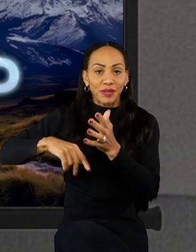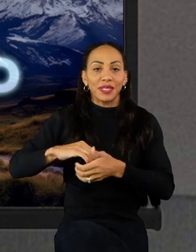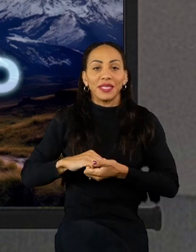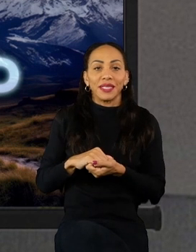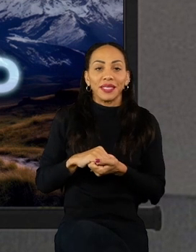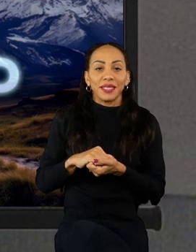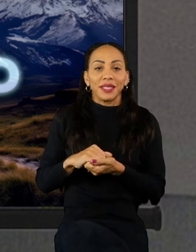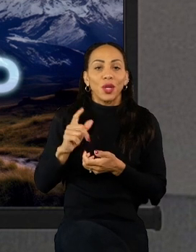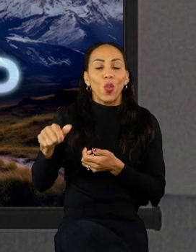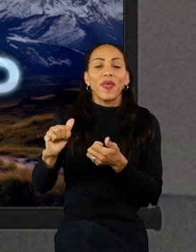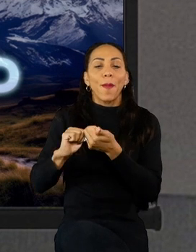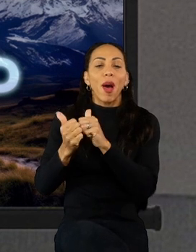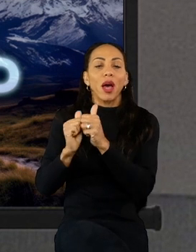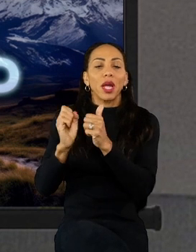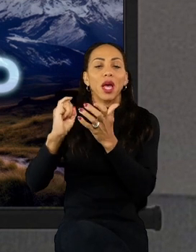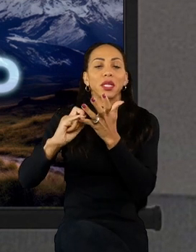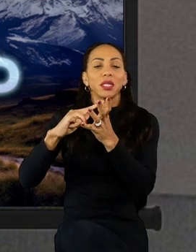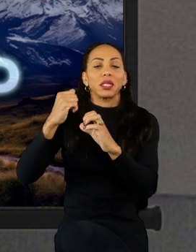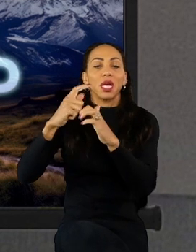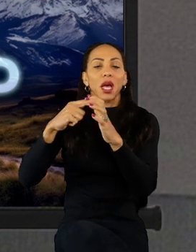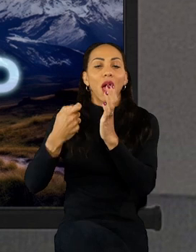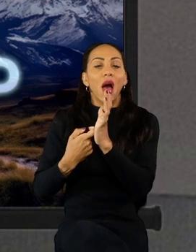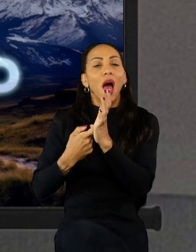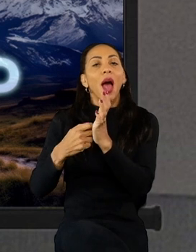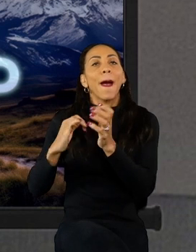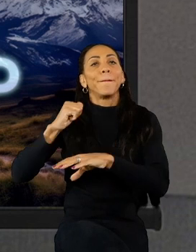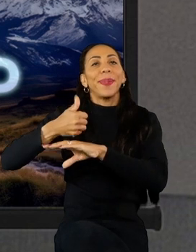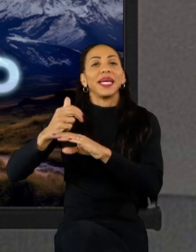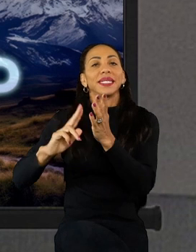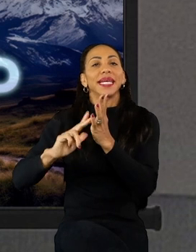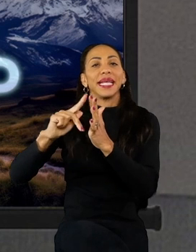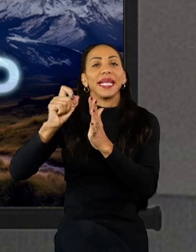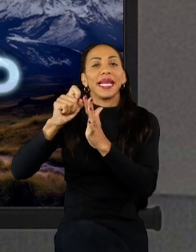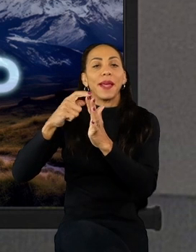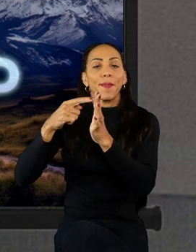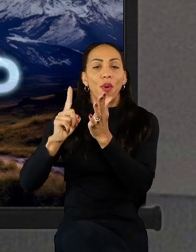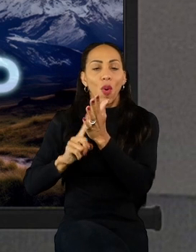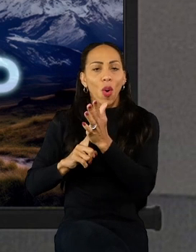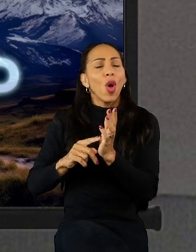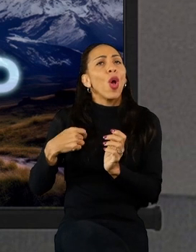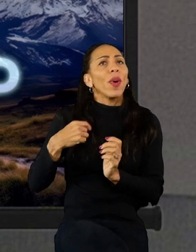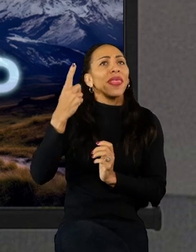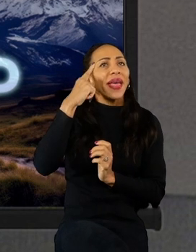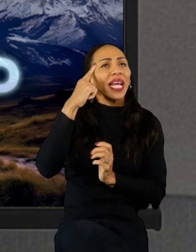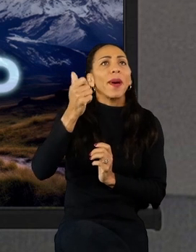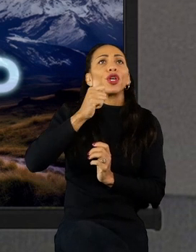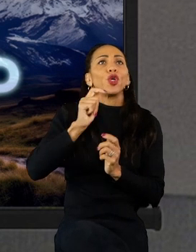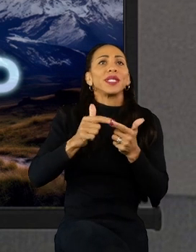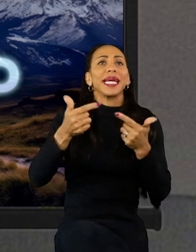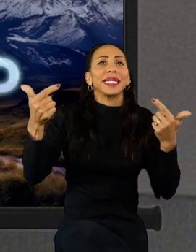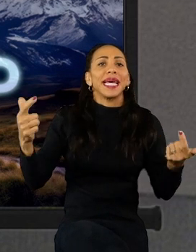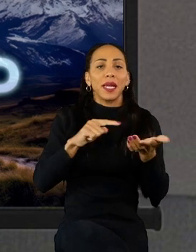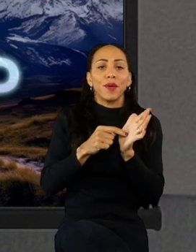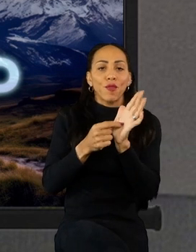with our partner Sagar in Nepal. And we're thinking about using telepresence very